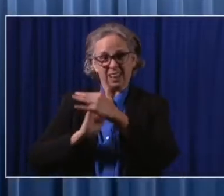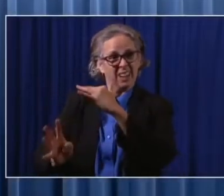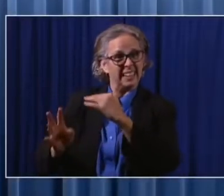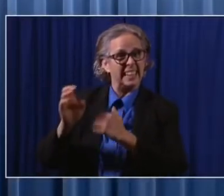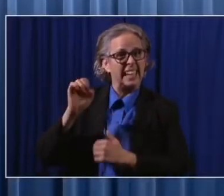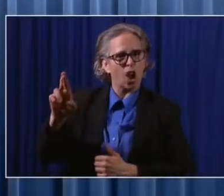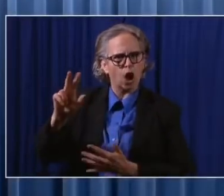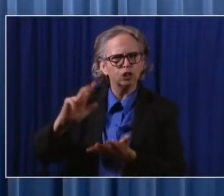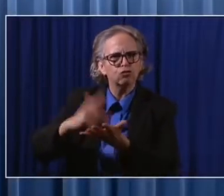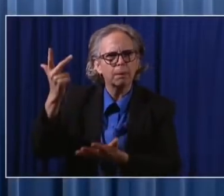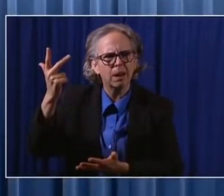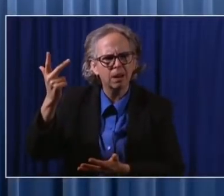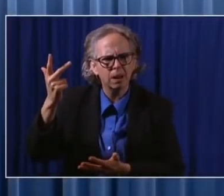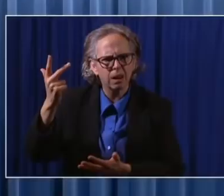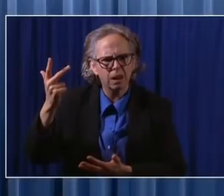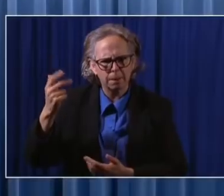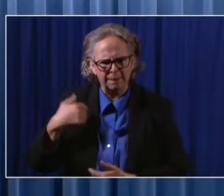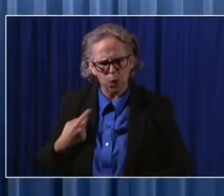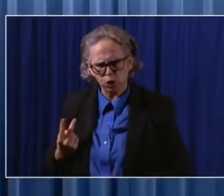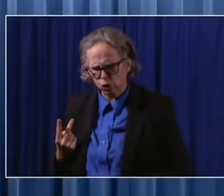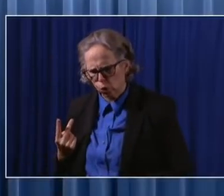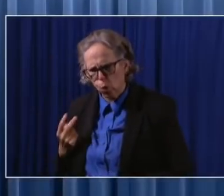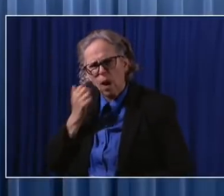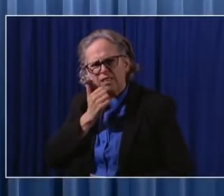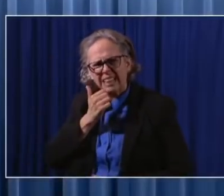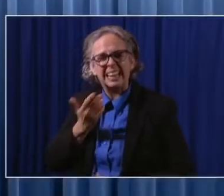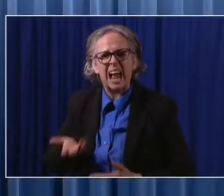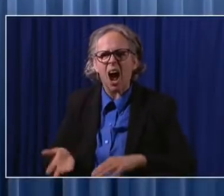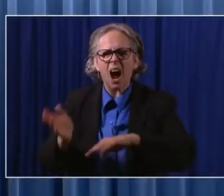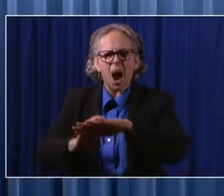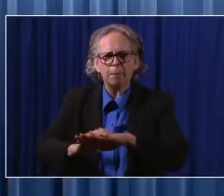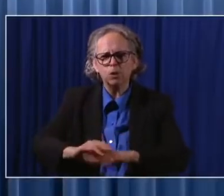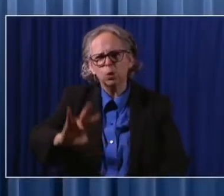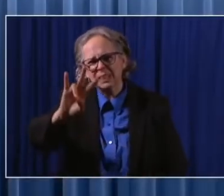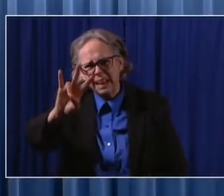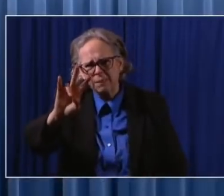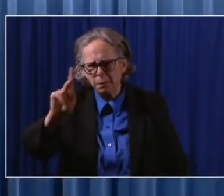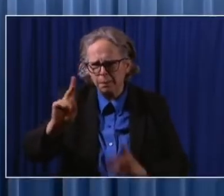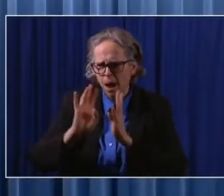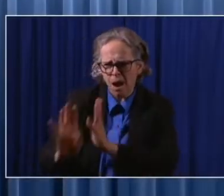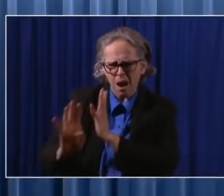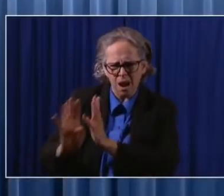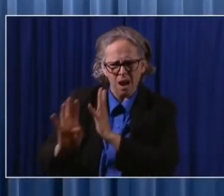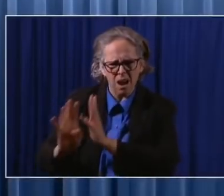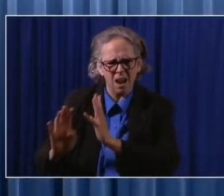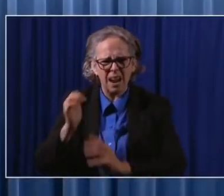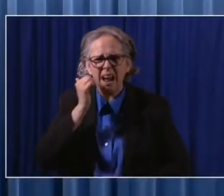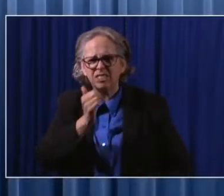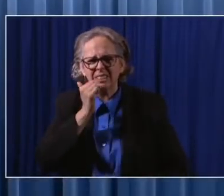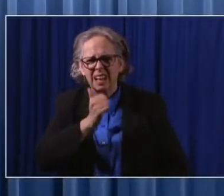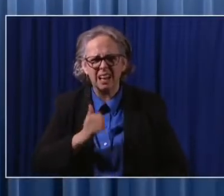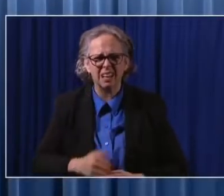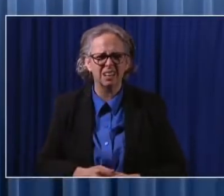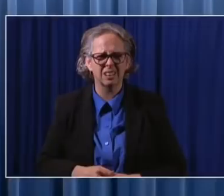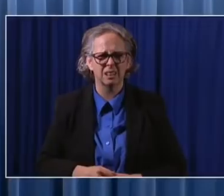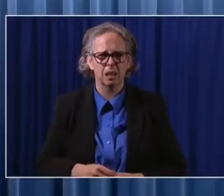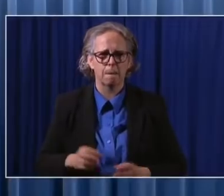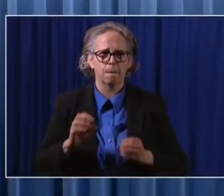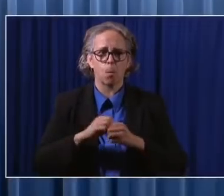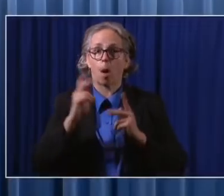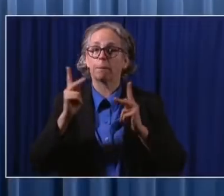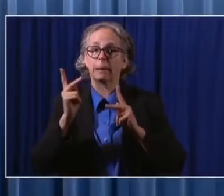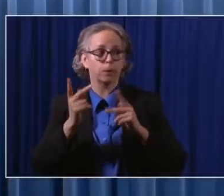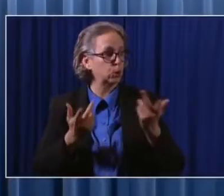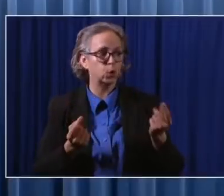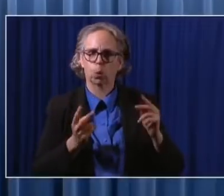of 7 today per day, 2 per day to 7 per day. More people are also visiting their doctors and being diagnosed